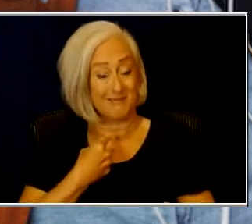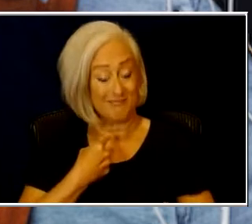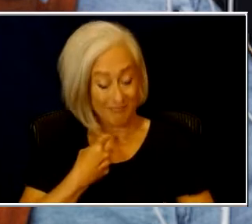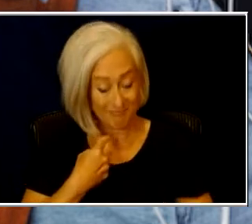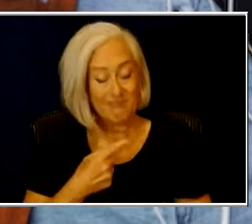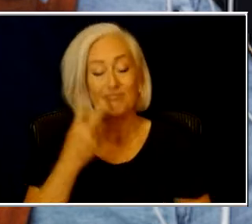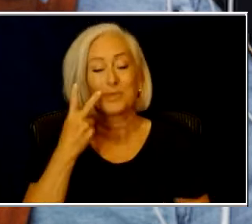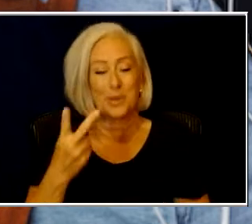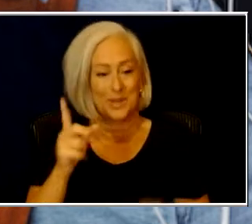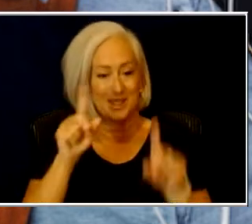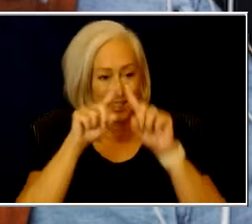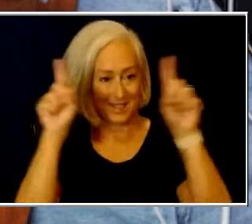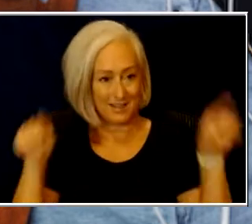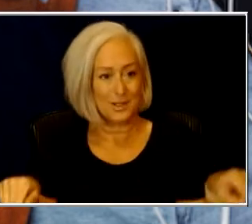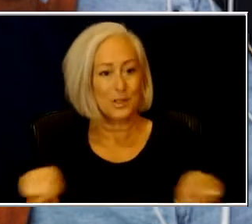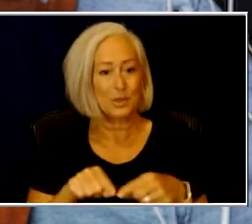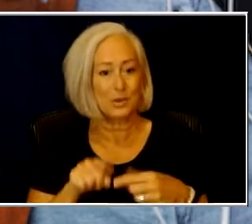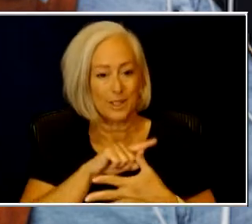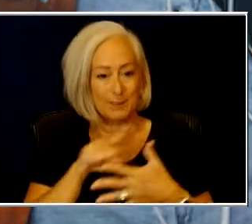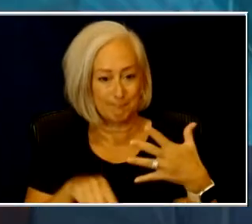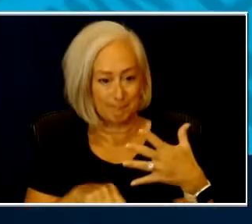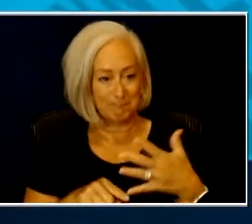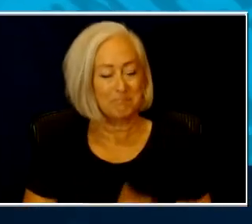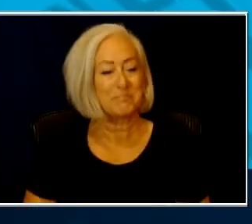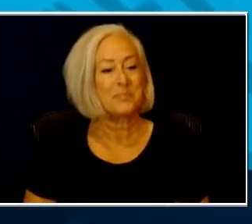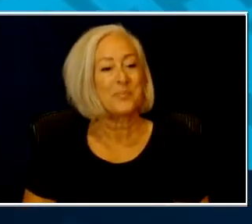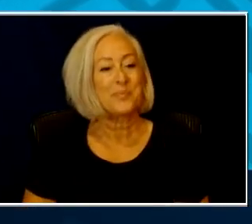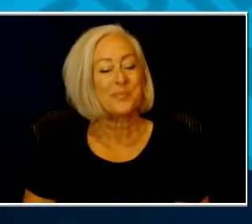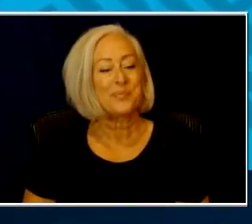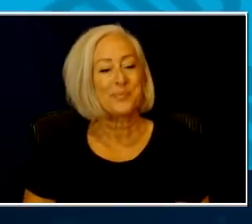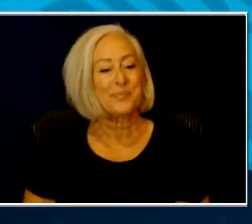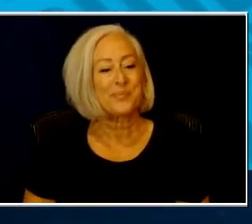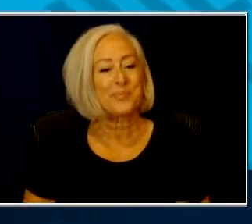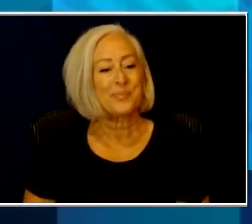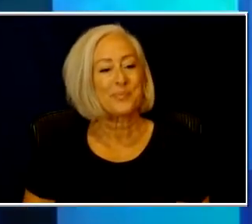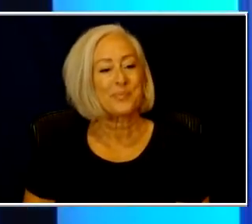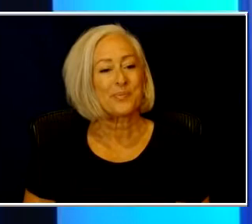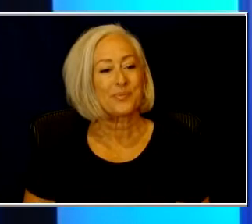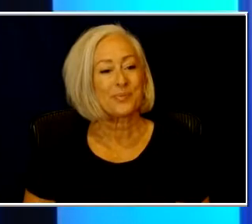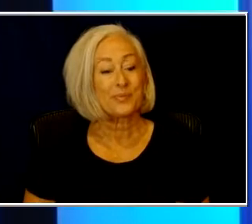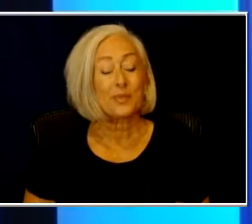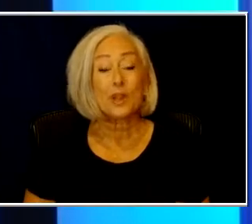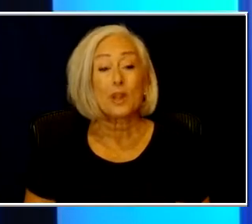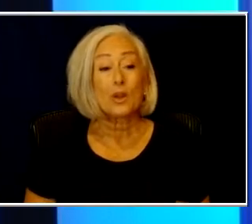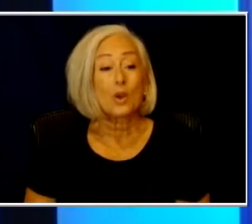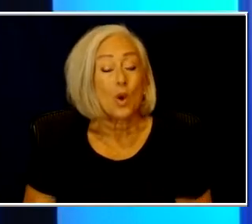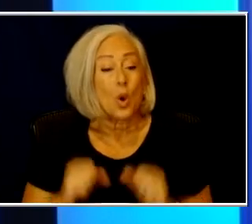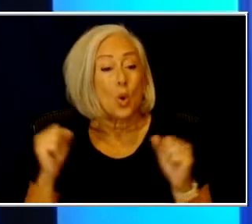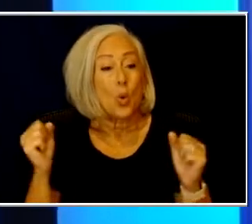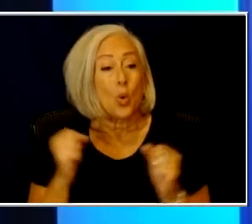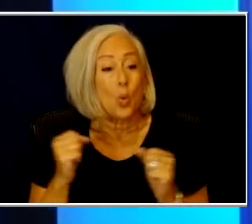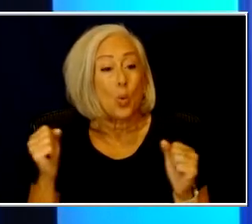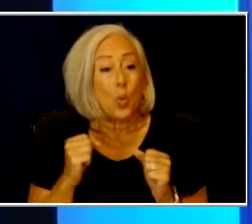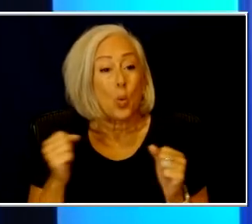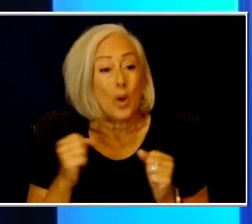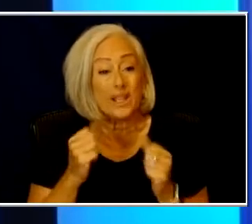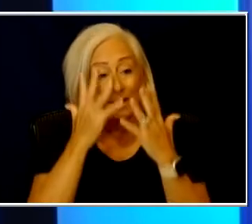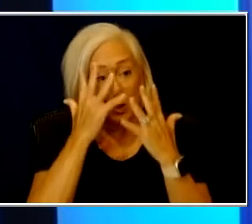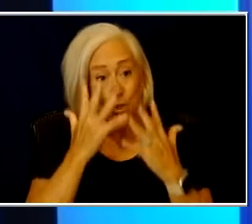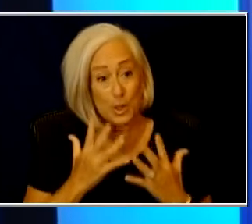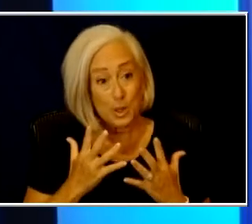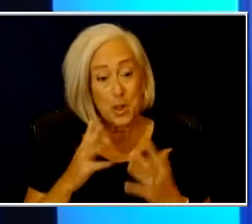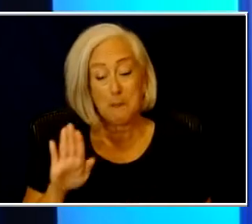on your screen. But first, it has been called the winter blues. We've heard that before, but it actually has a real